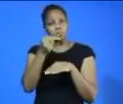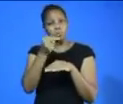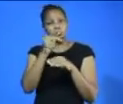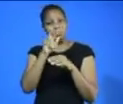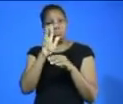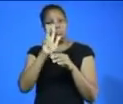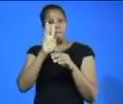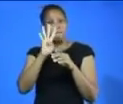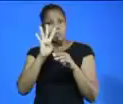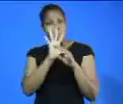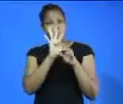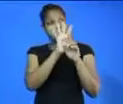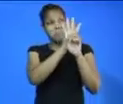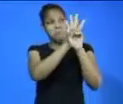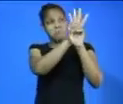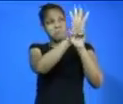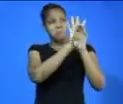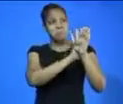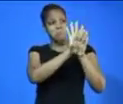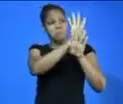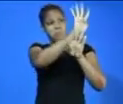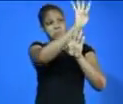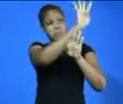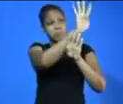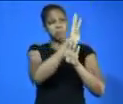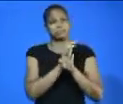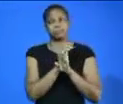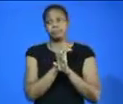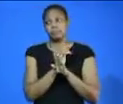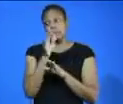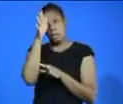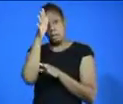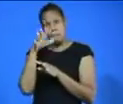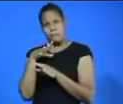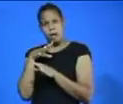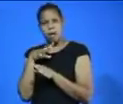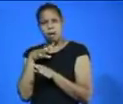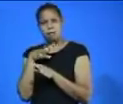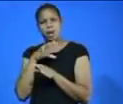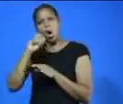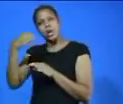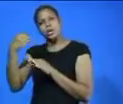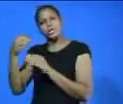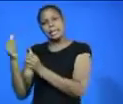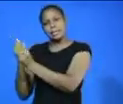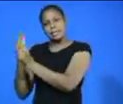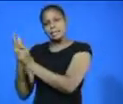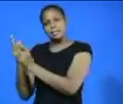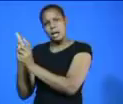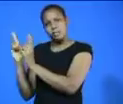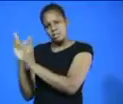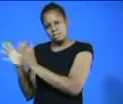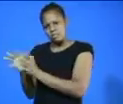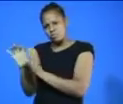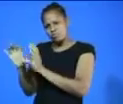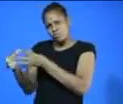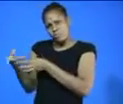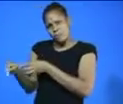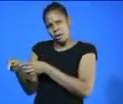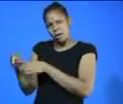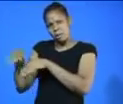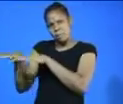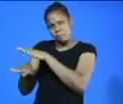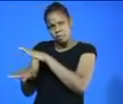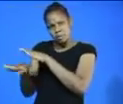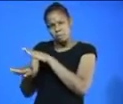mountain, and a man brought a sick in need of